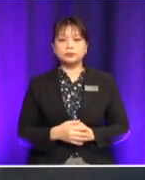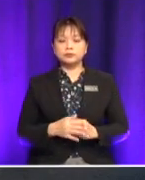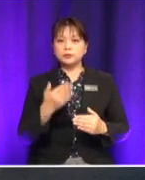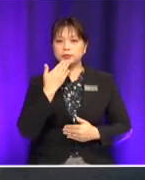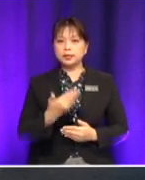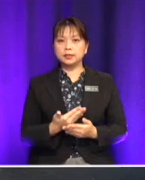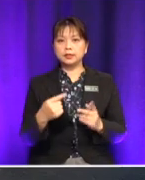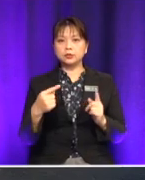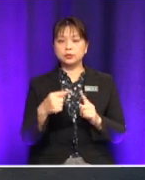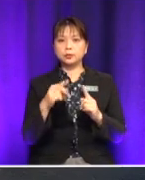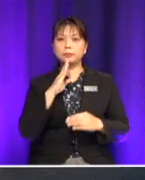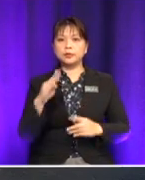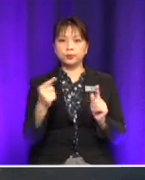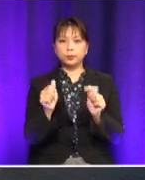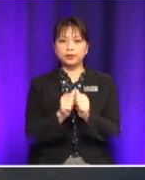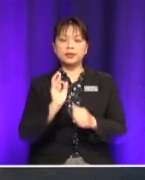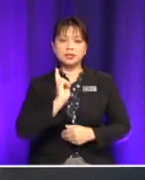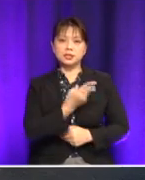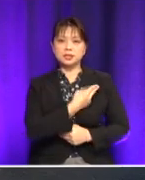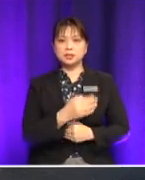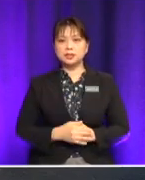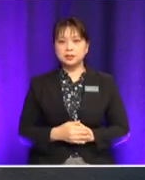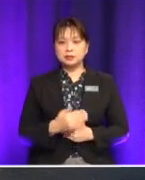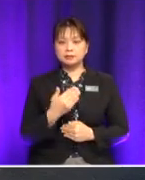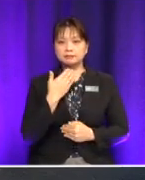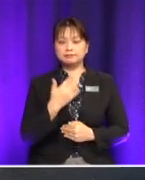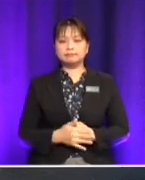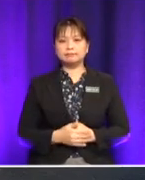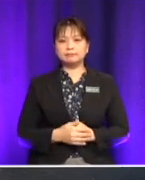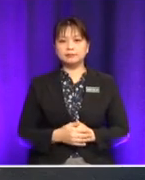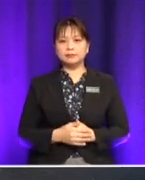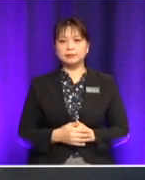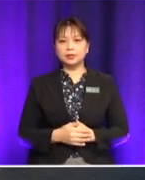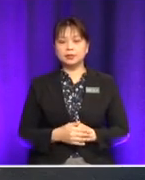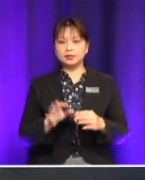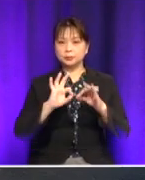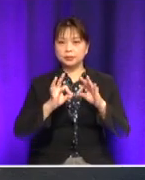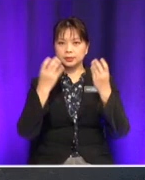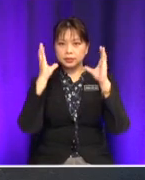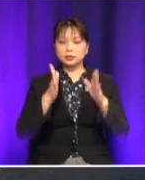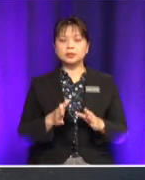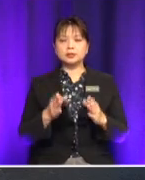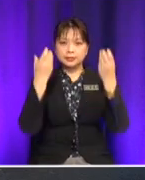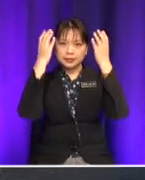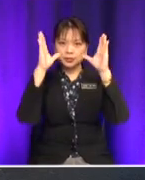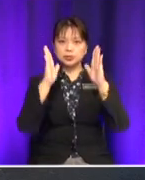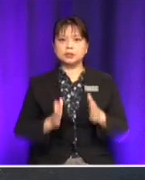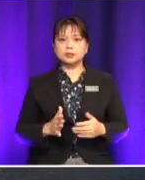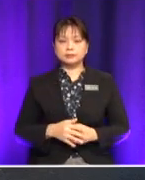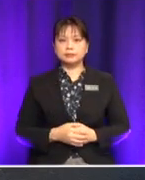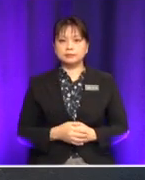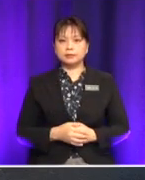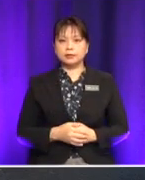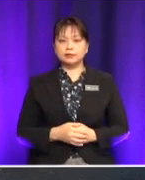together with us today. And not to forget our sign language interpreter, teacher Lina. Thank you guys for watching and stay tuned to EduwebTV